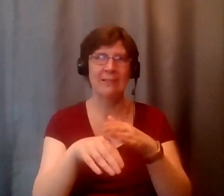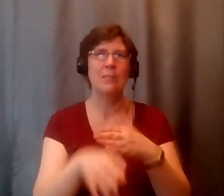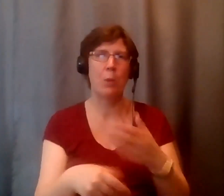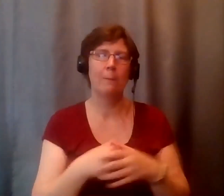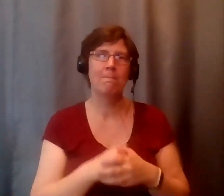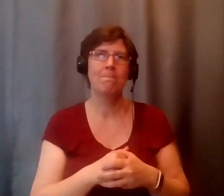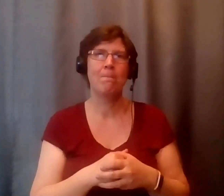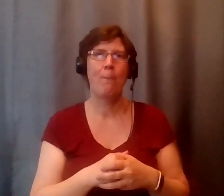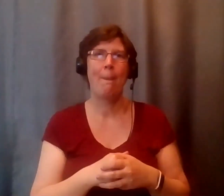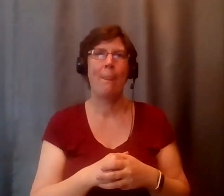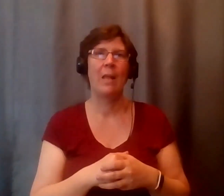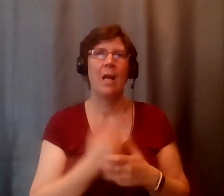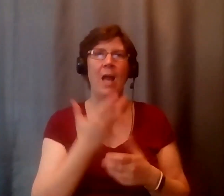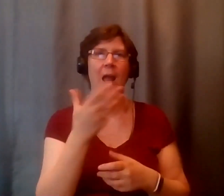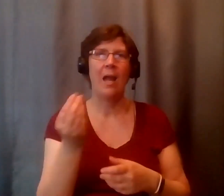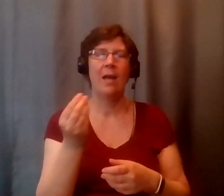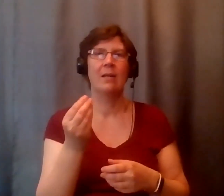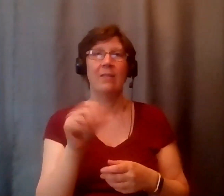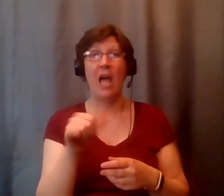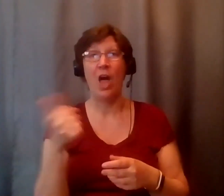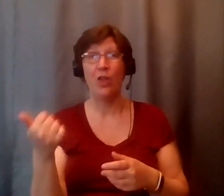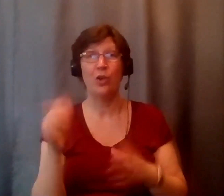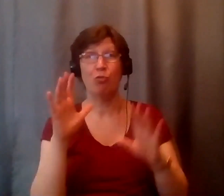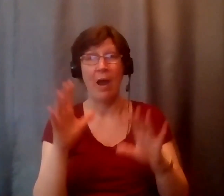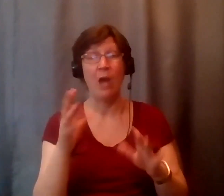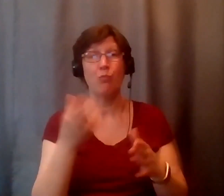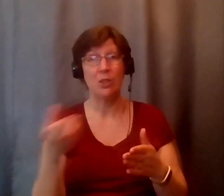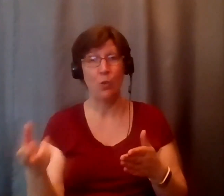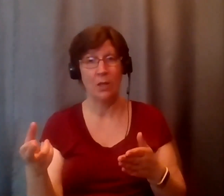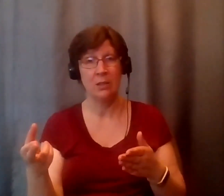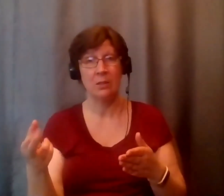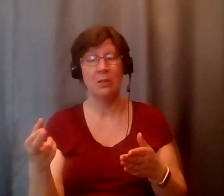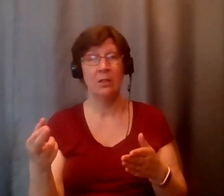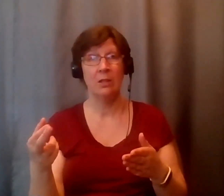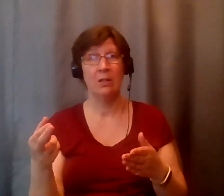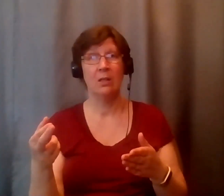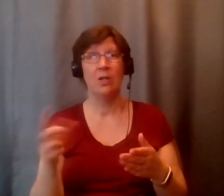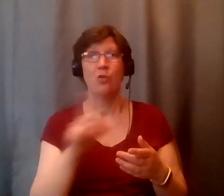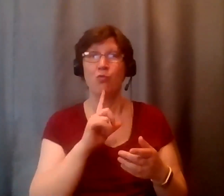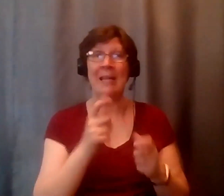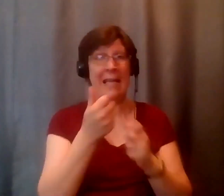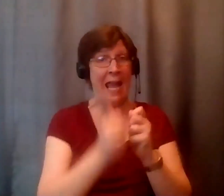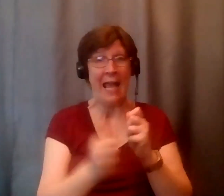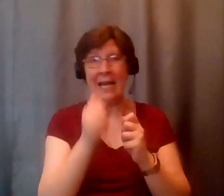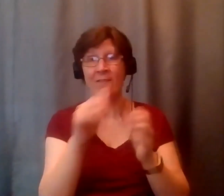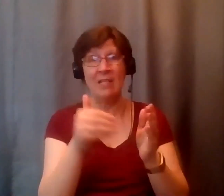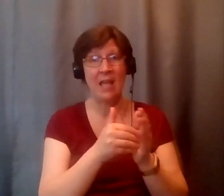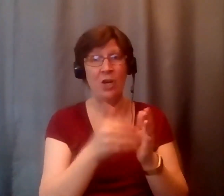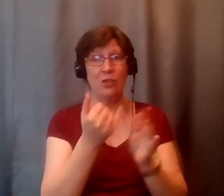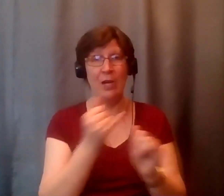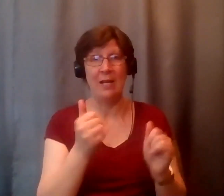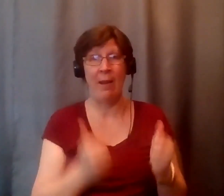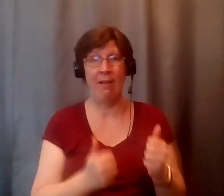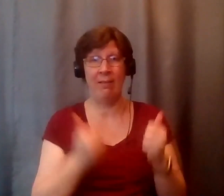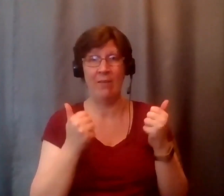accessible. And so the other great resource is any of the Centers for Independent Living. And